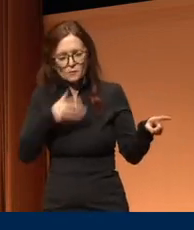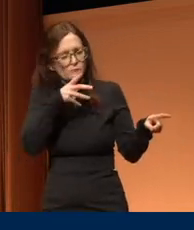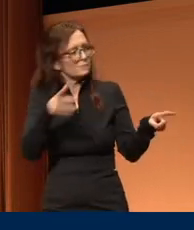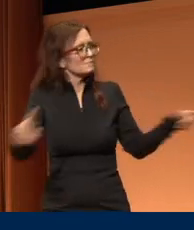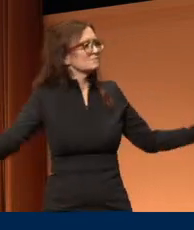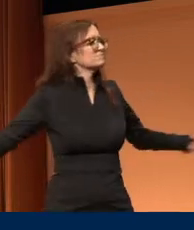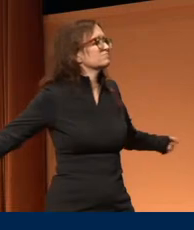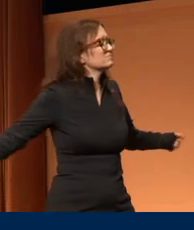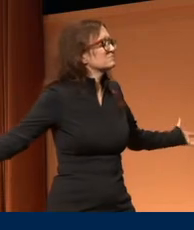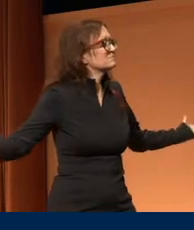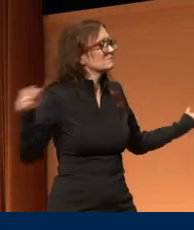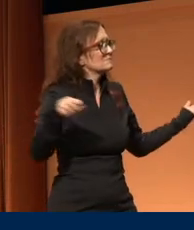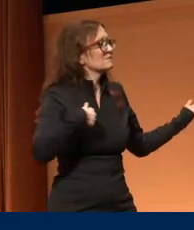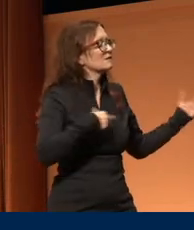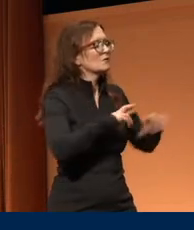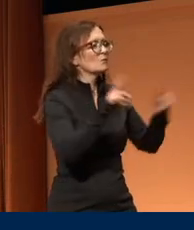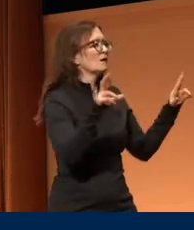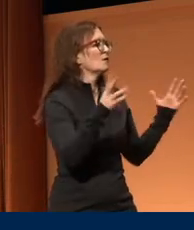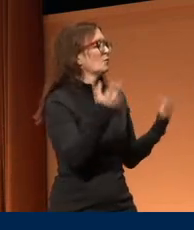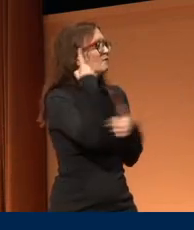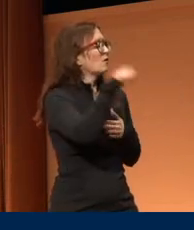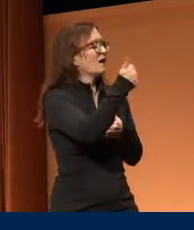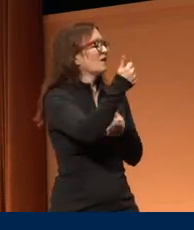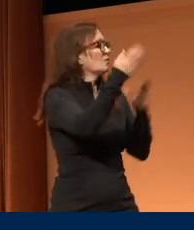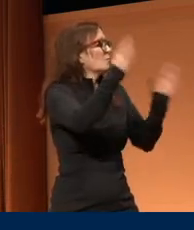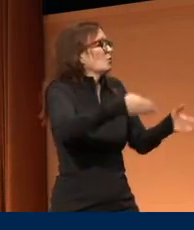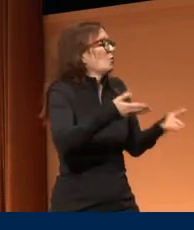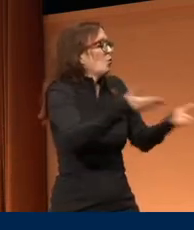her arms and said, "I was waiting for someone to offer."